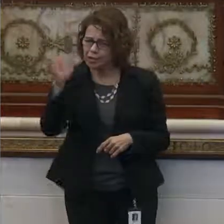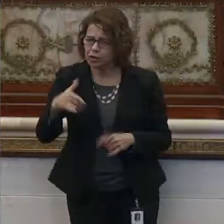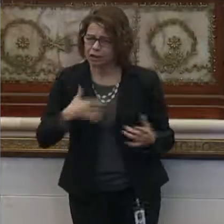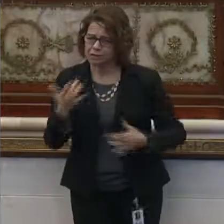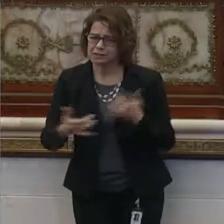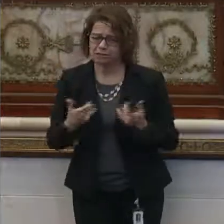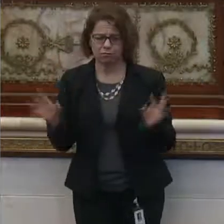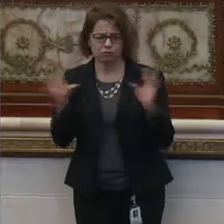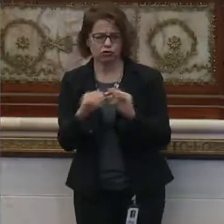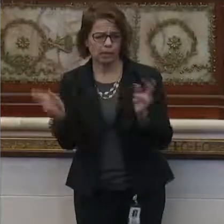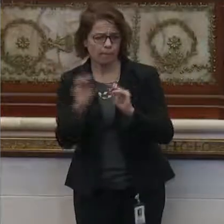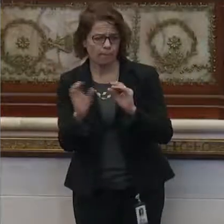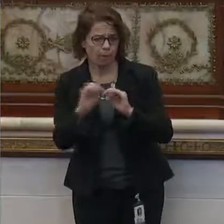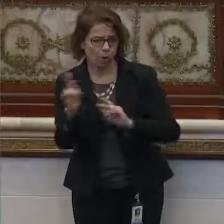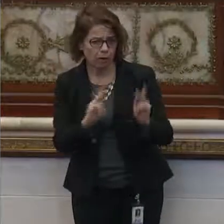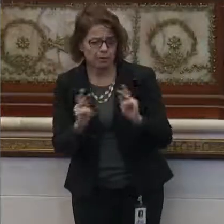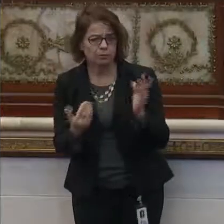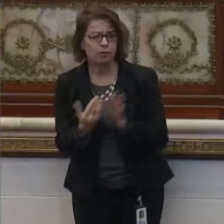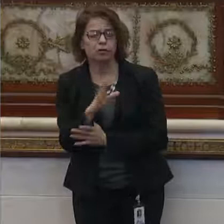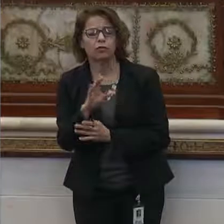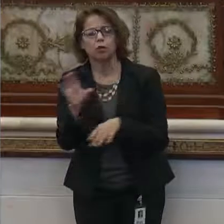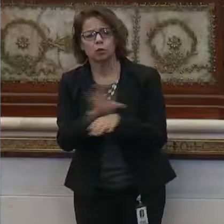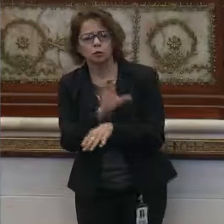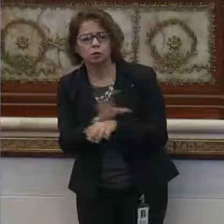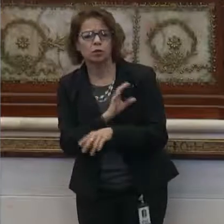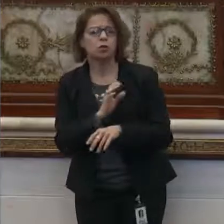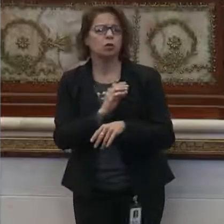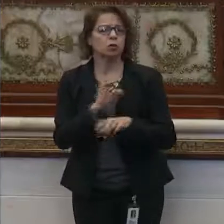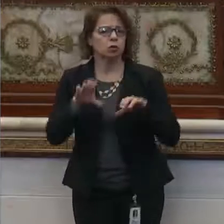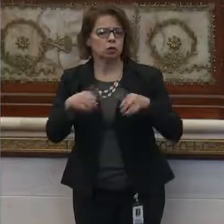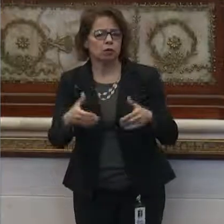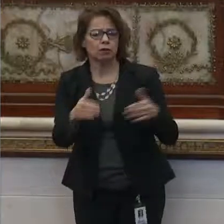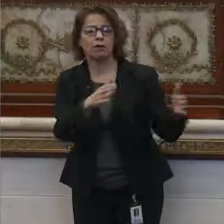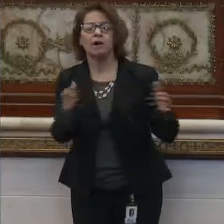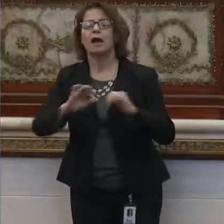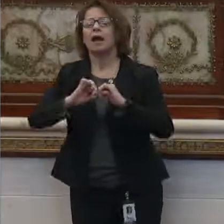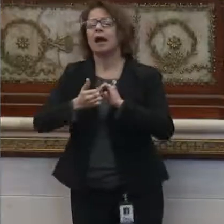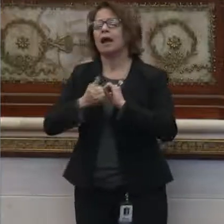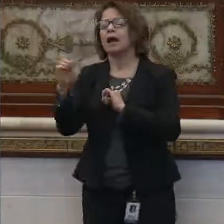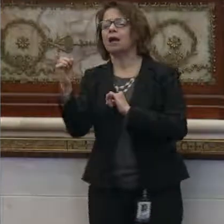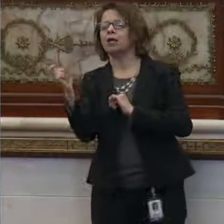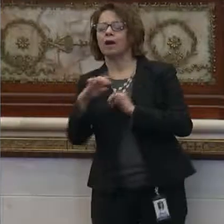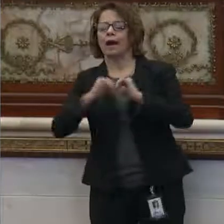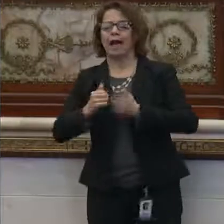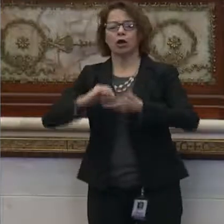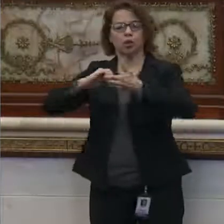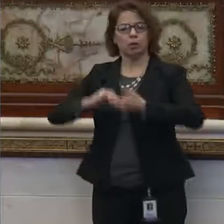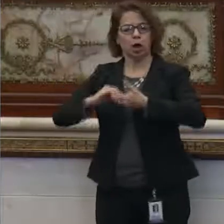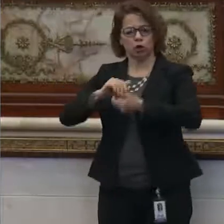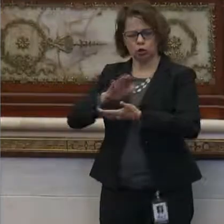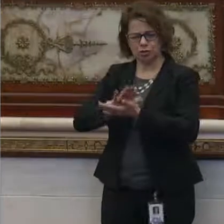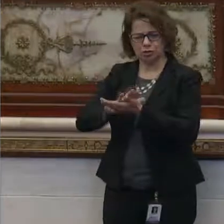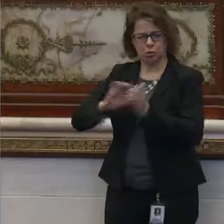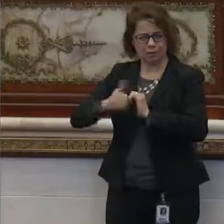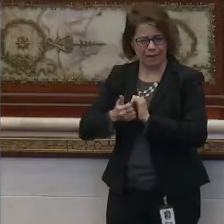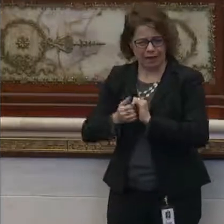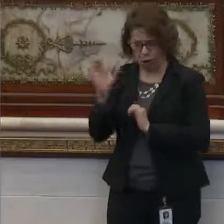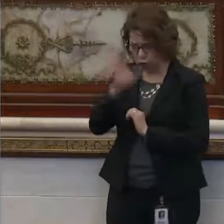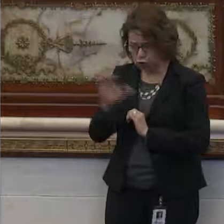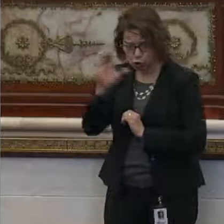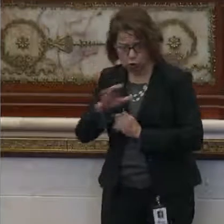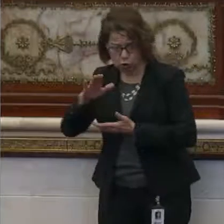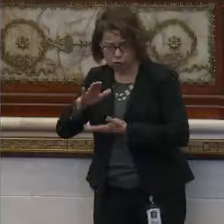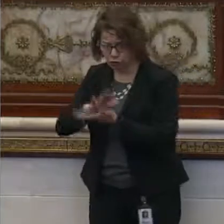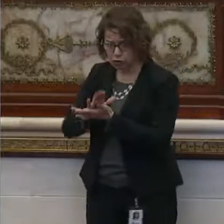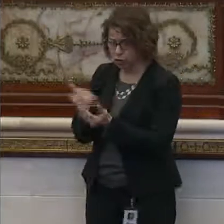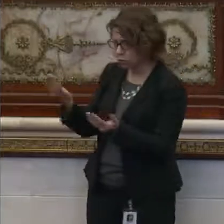hear about that. And my final question is, how do you partner with schools? Do you seek out partnerships, or do the schools reach out to